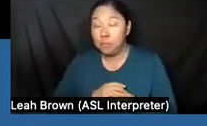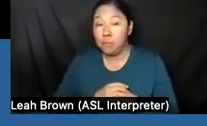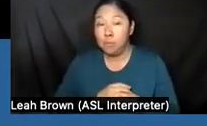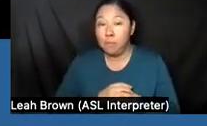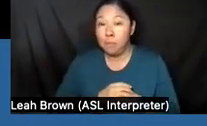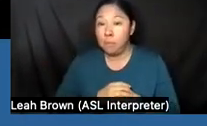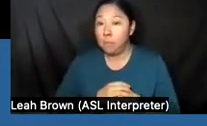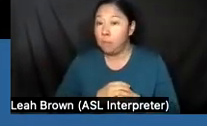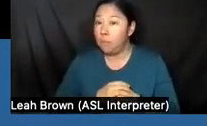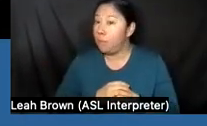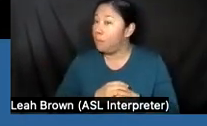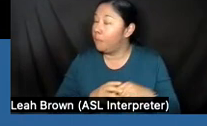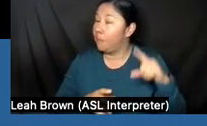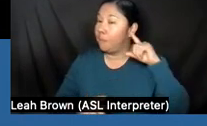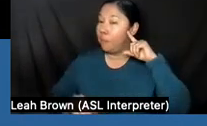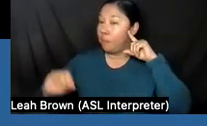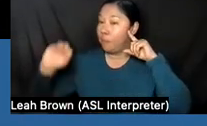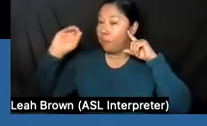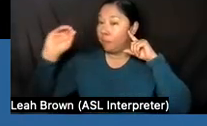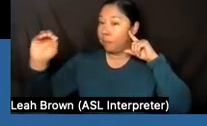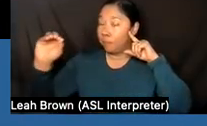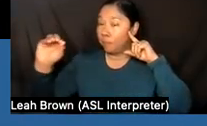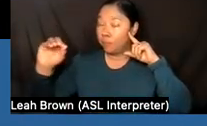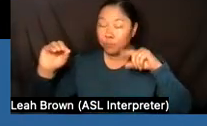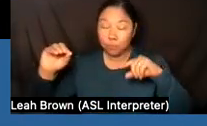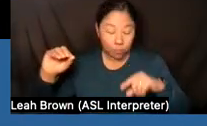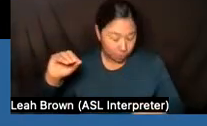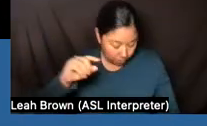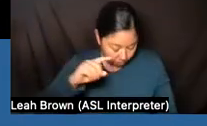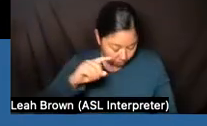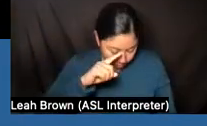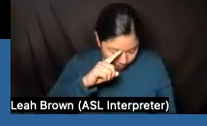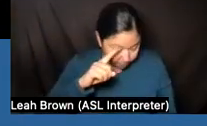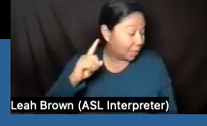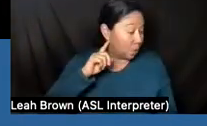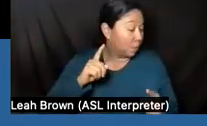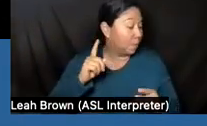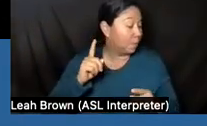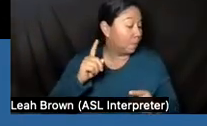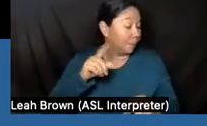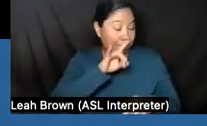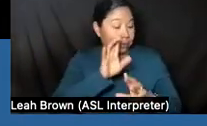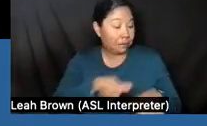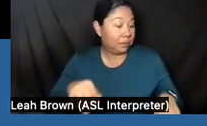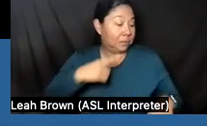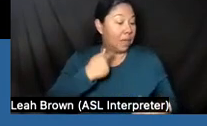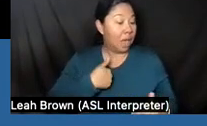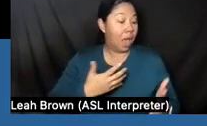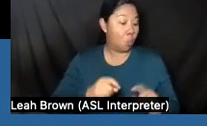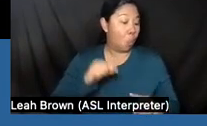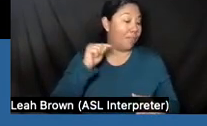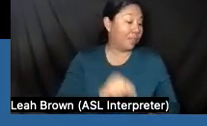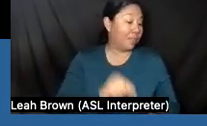A lot of tantrums, a lot of no's, I want this, and stomping. Very, very